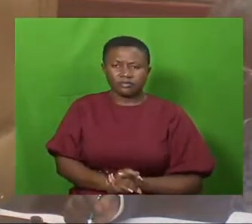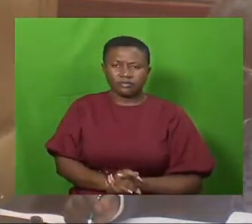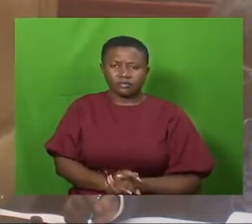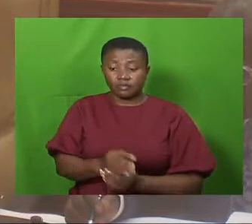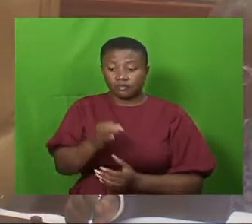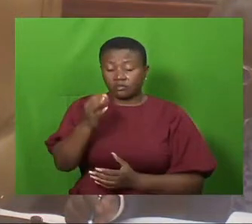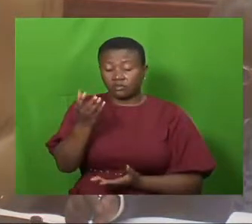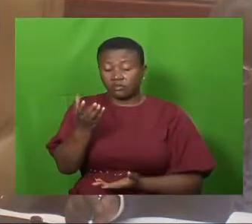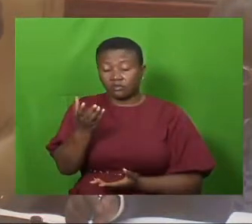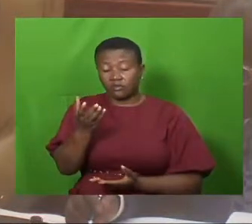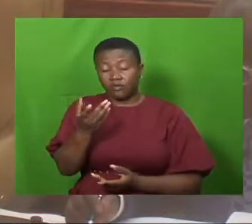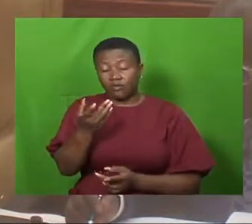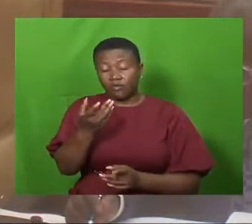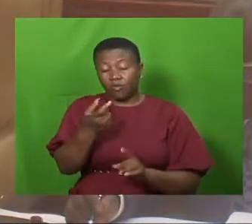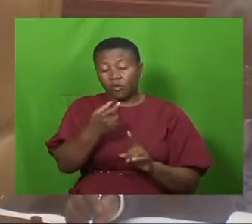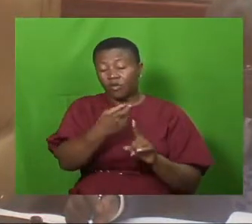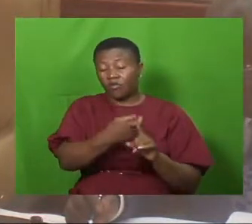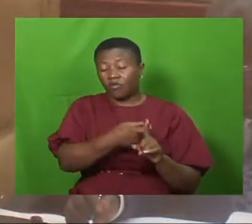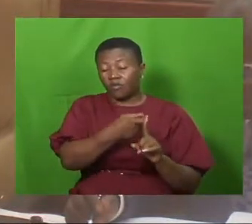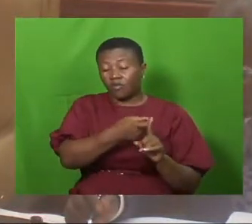that from